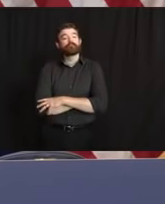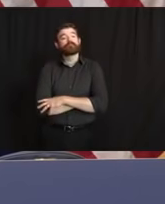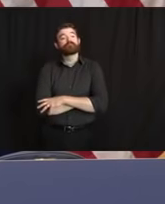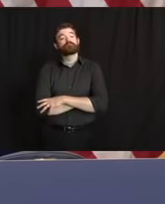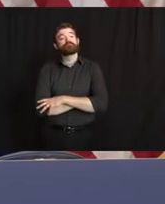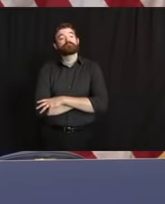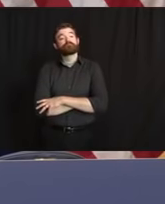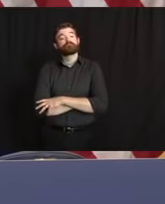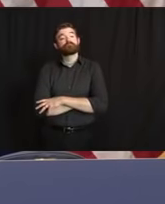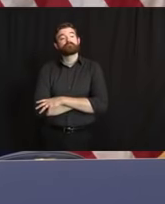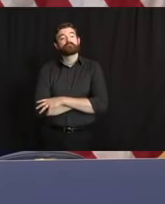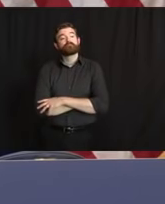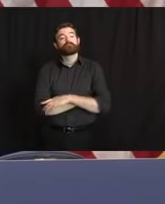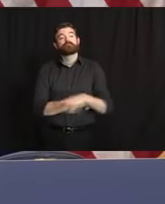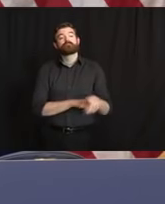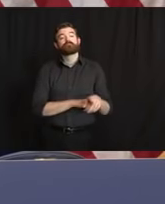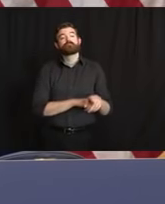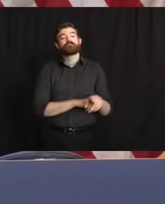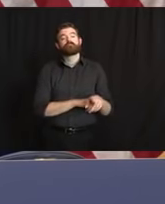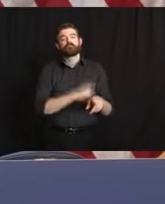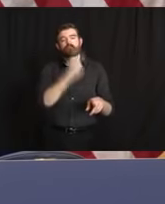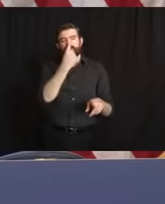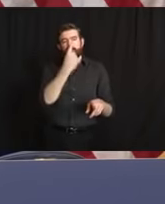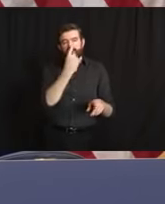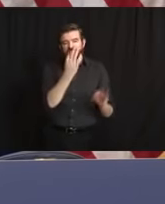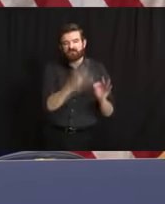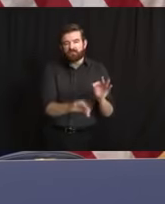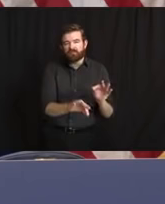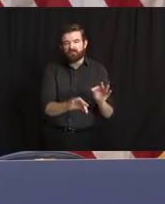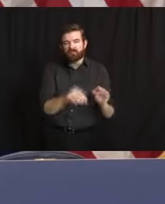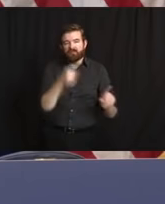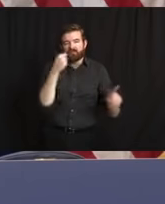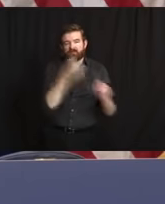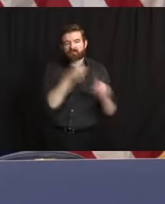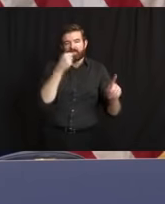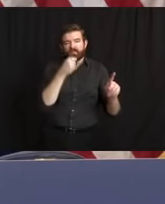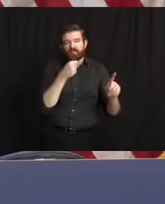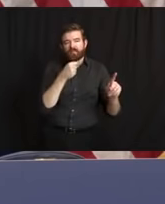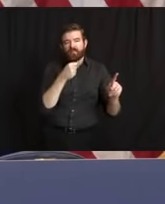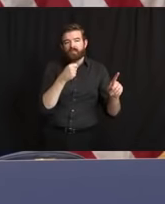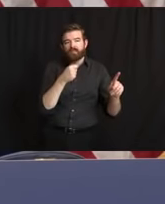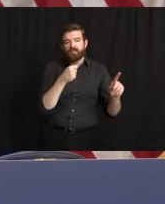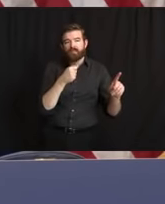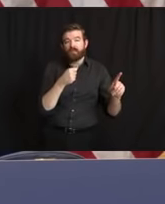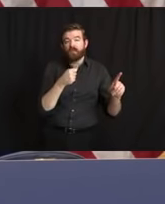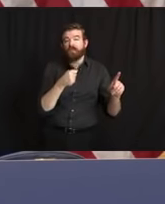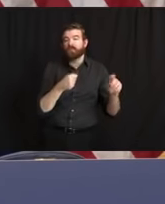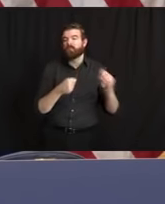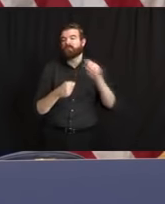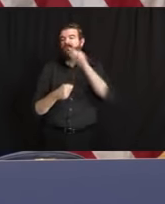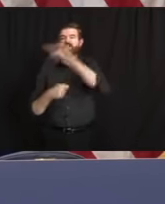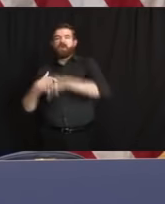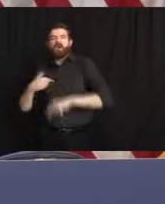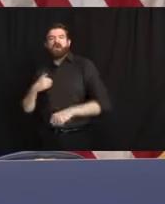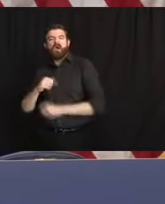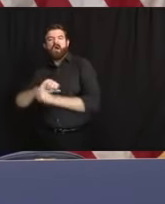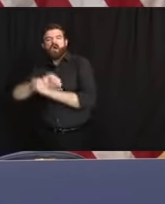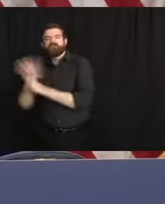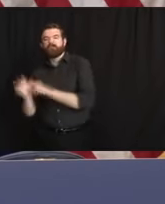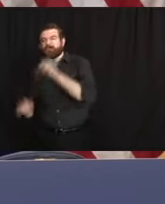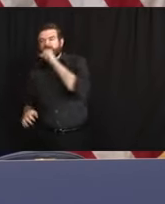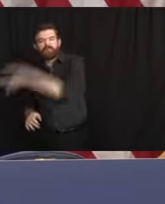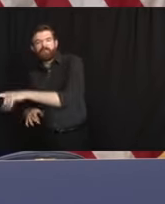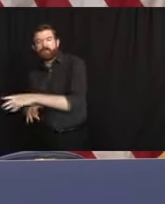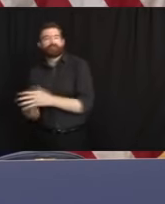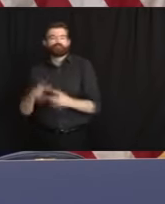the other, claiming to have corona. With regards to events around the state today, there are 28 gatherings, which is a combination of both protests as